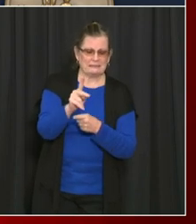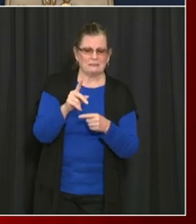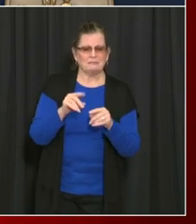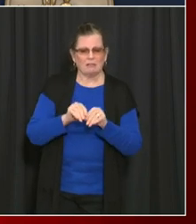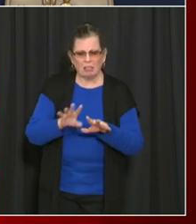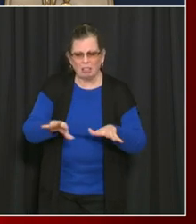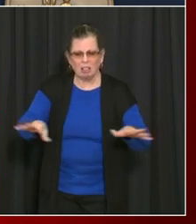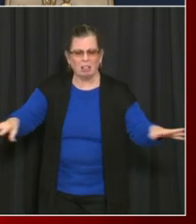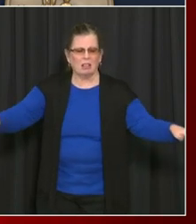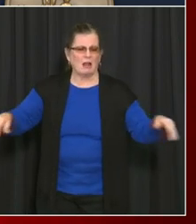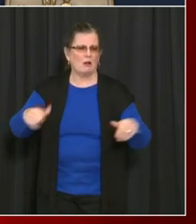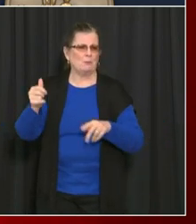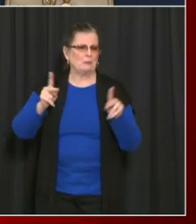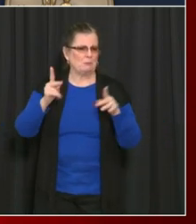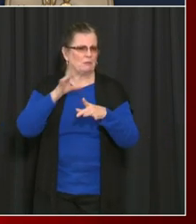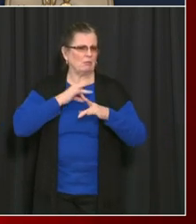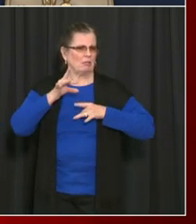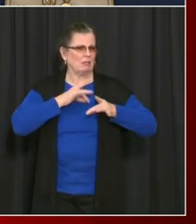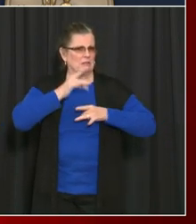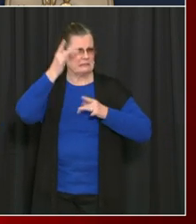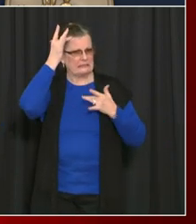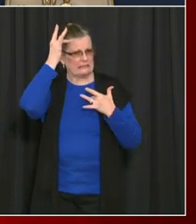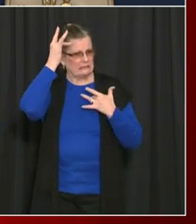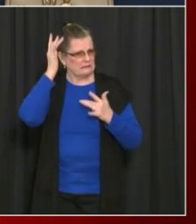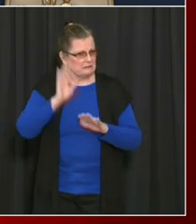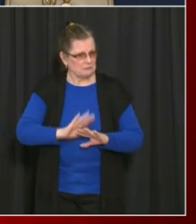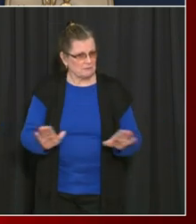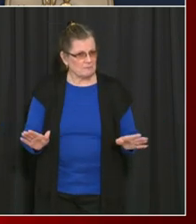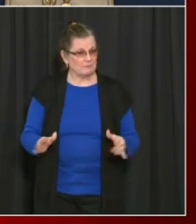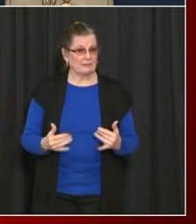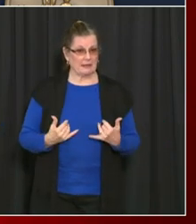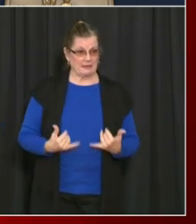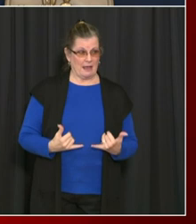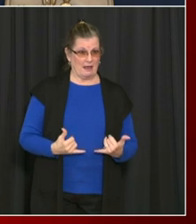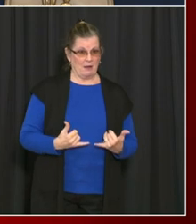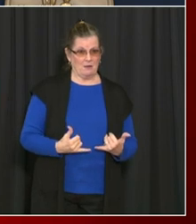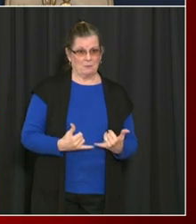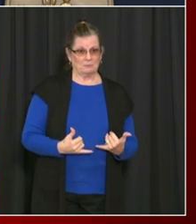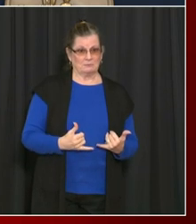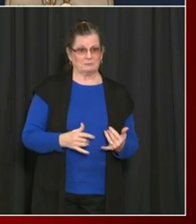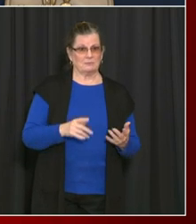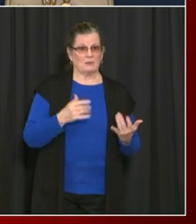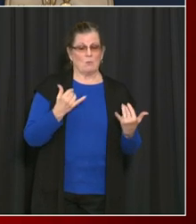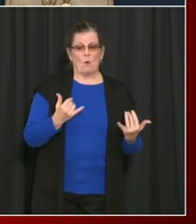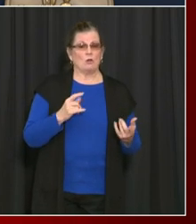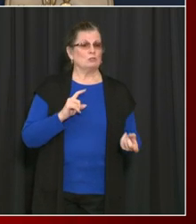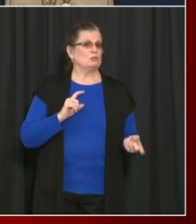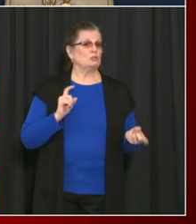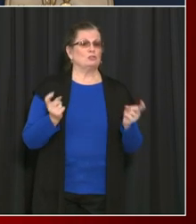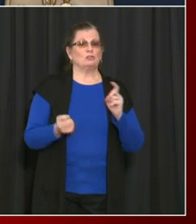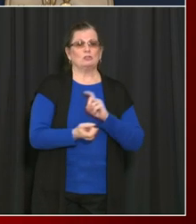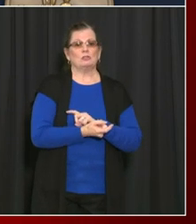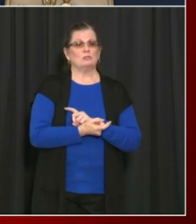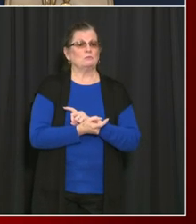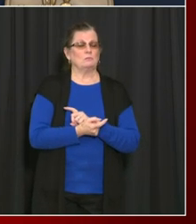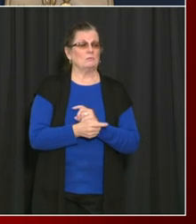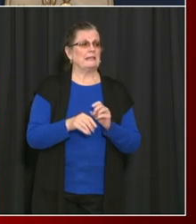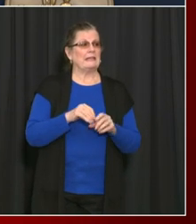sacrifice. So now let's talk about what is changing in phase one.